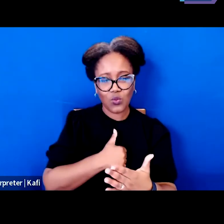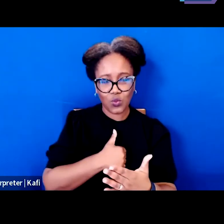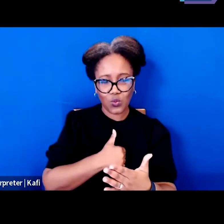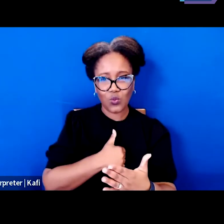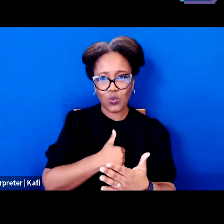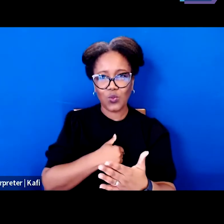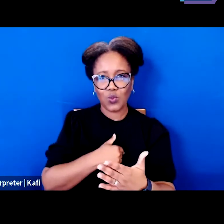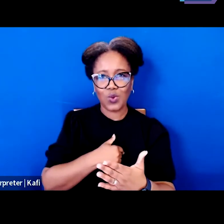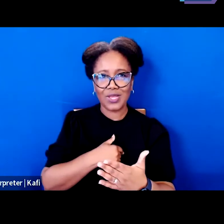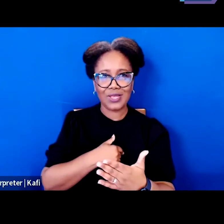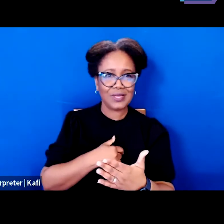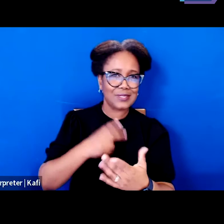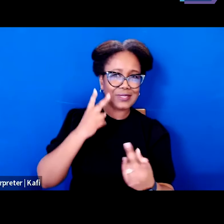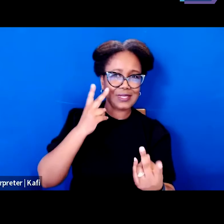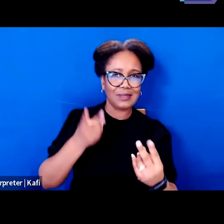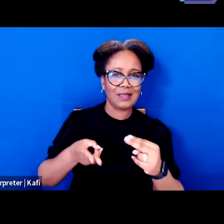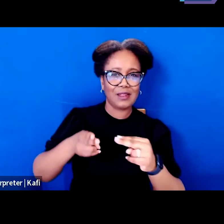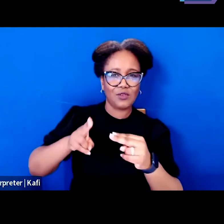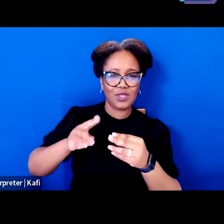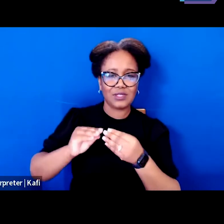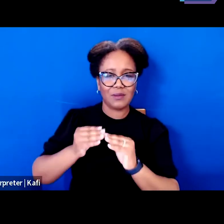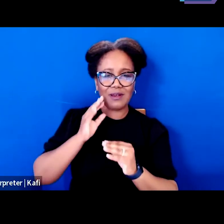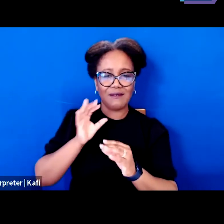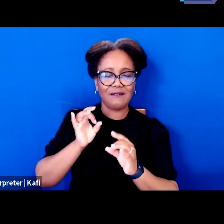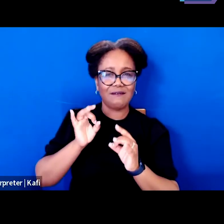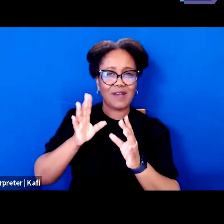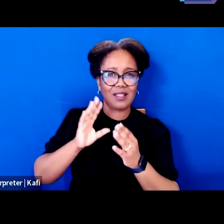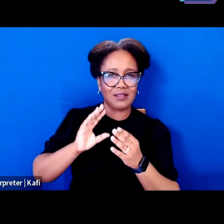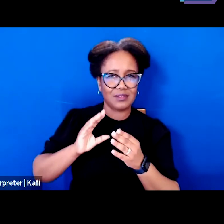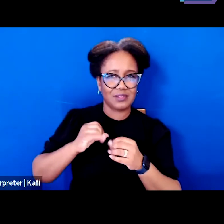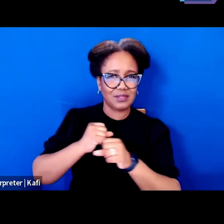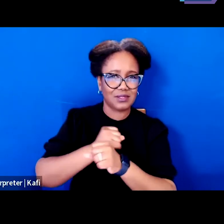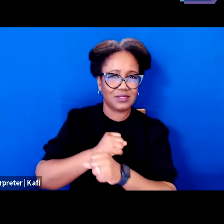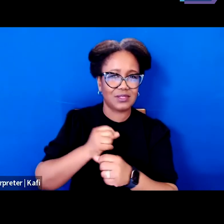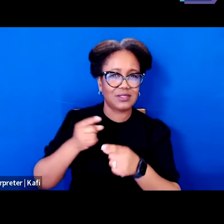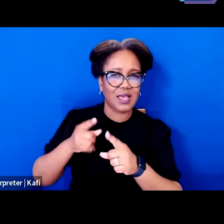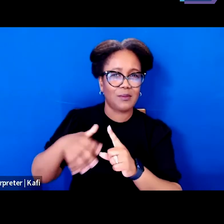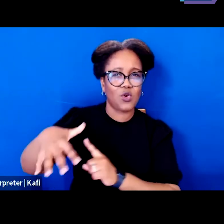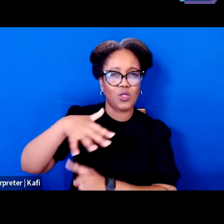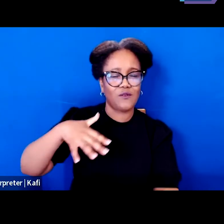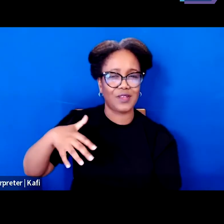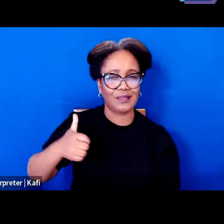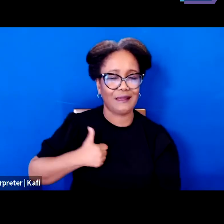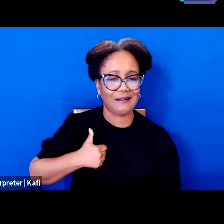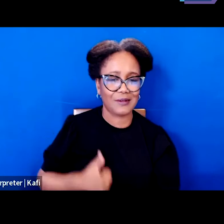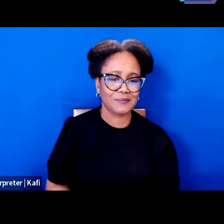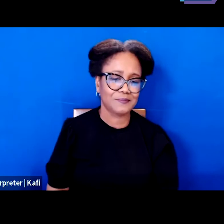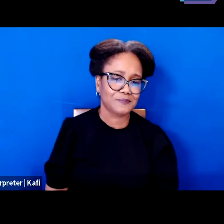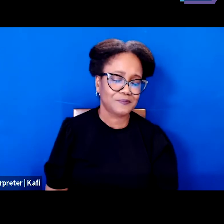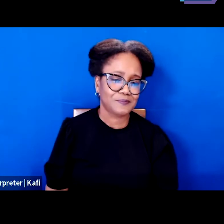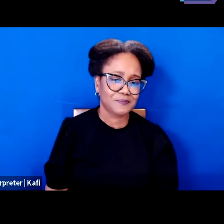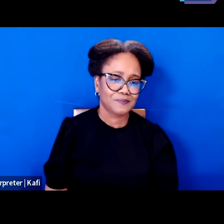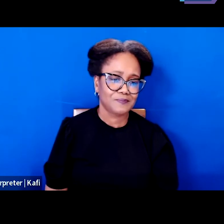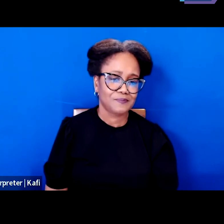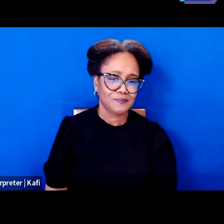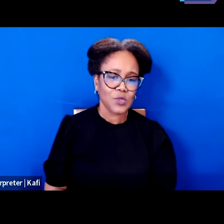for, we have sought very much in ensuring that there are services for those that seek support. We